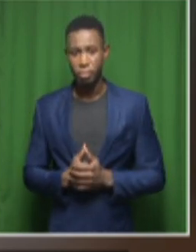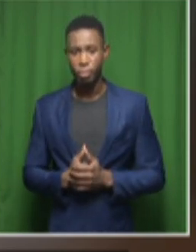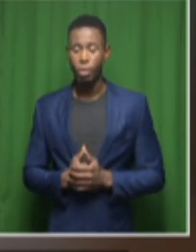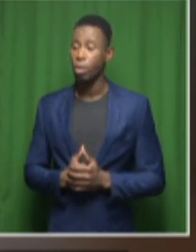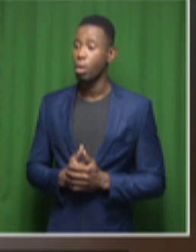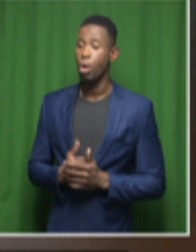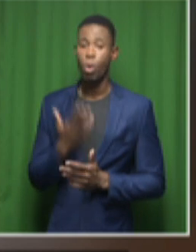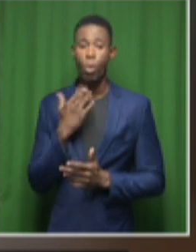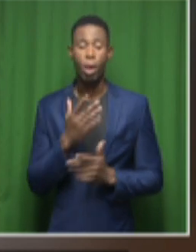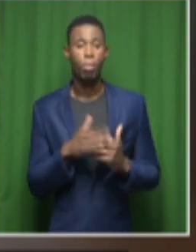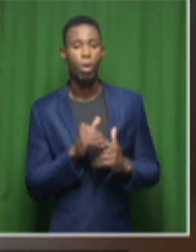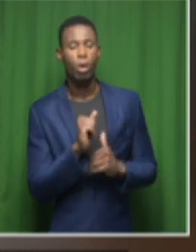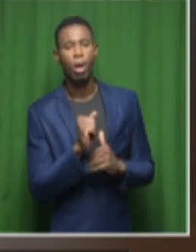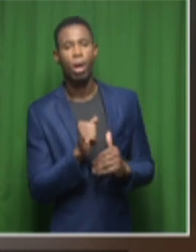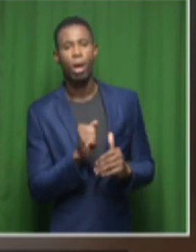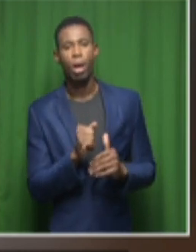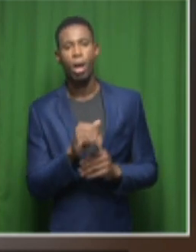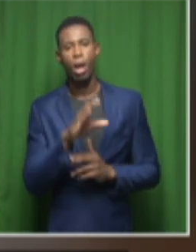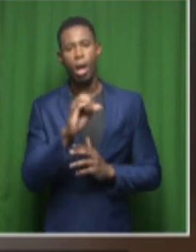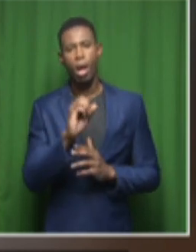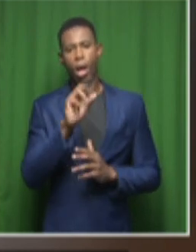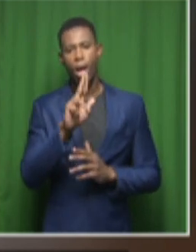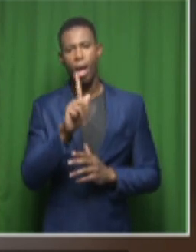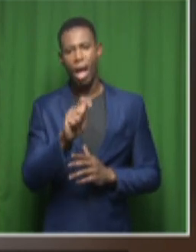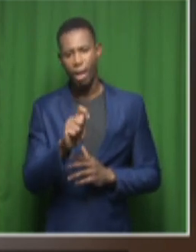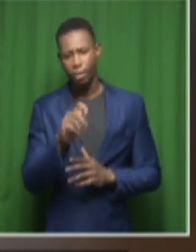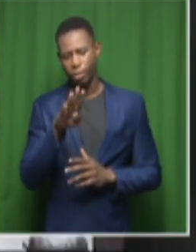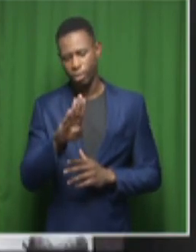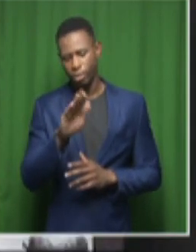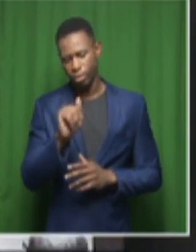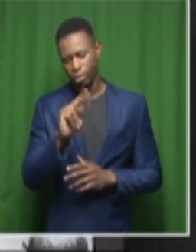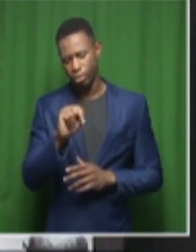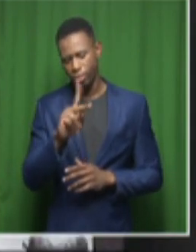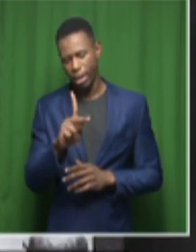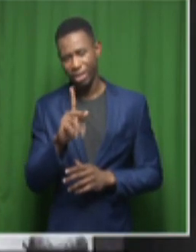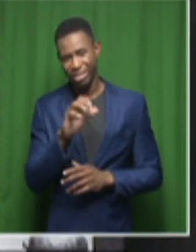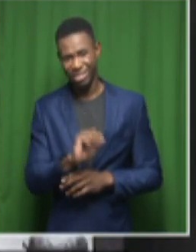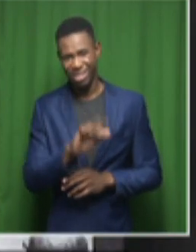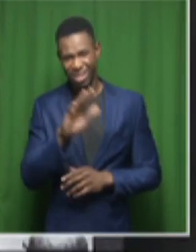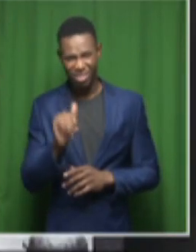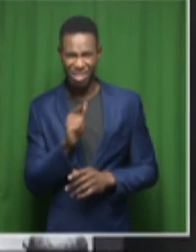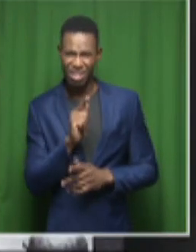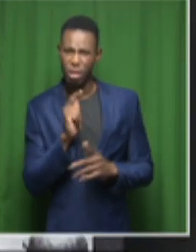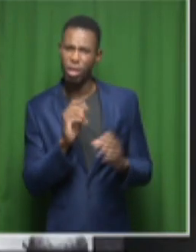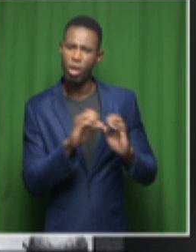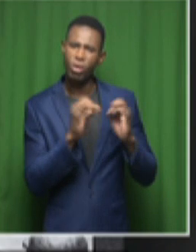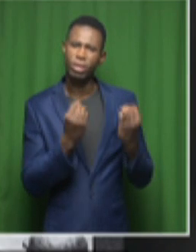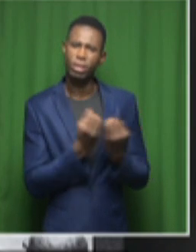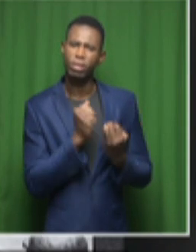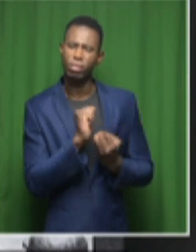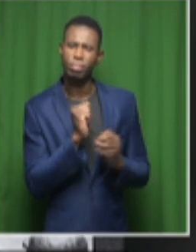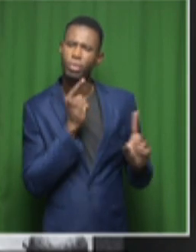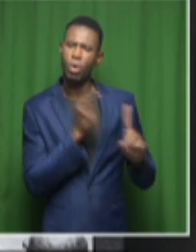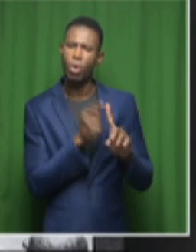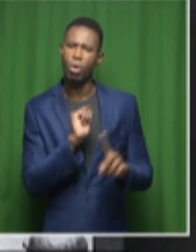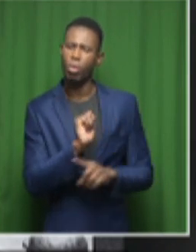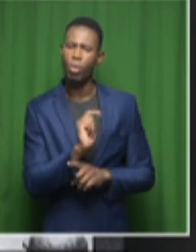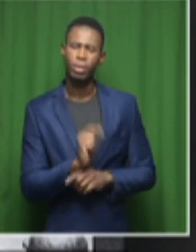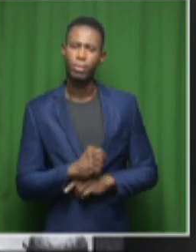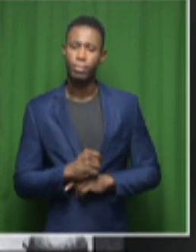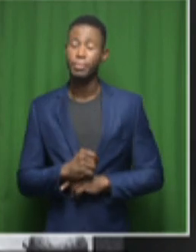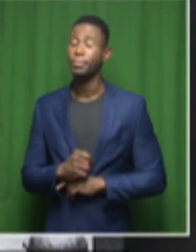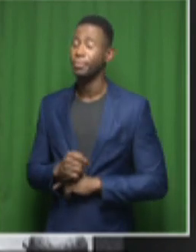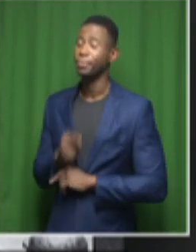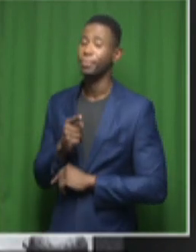of South Africa? What's that about? I mean, what's their mandate? So the Art Bank of South Africa is a very